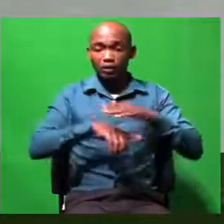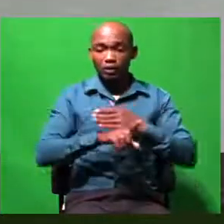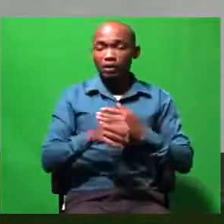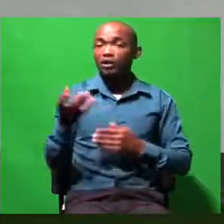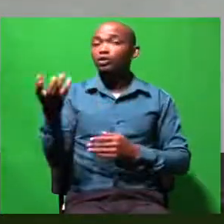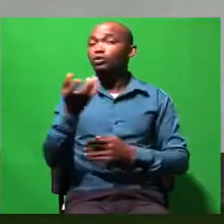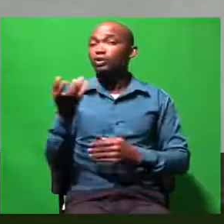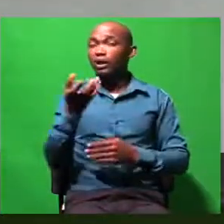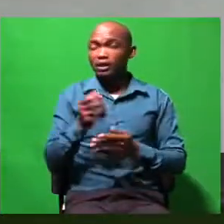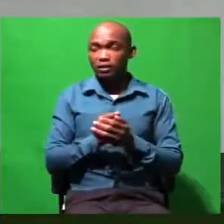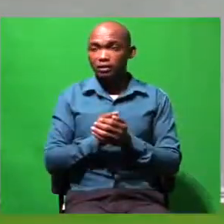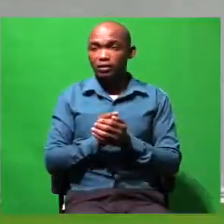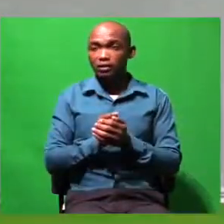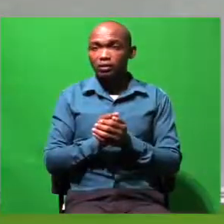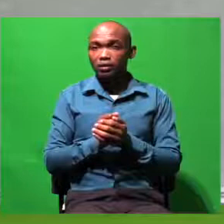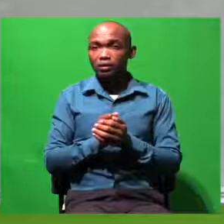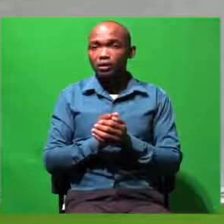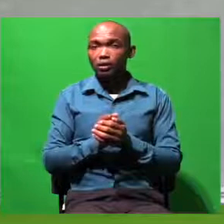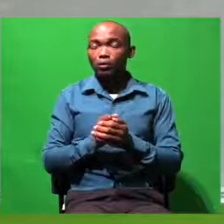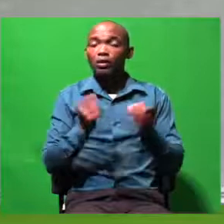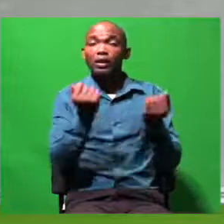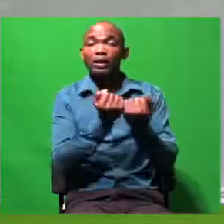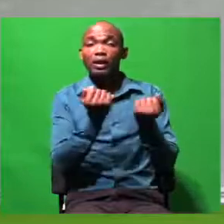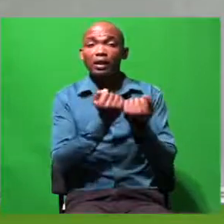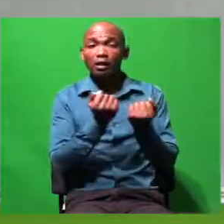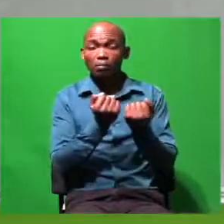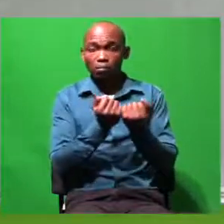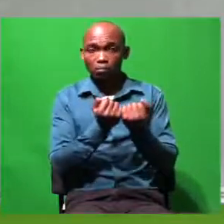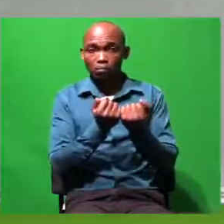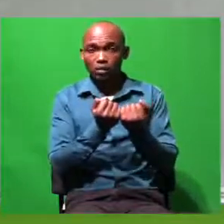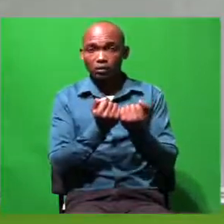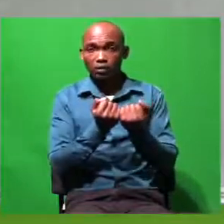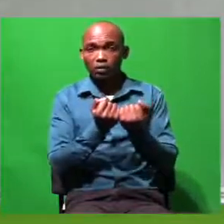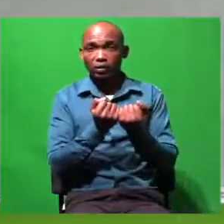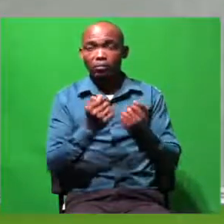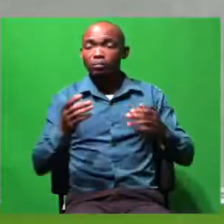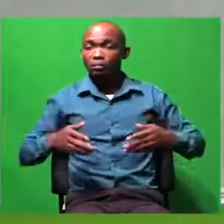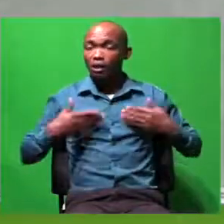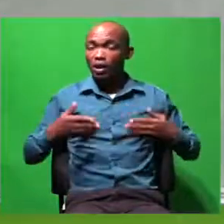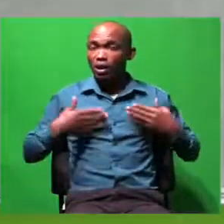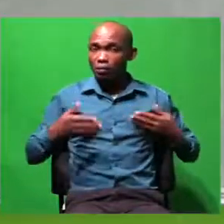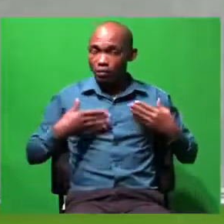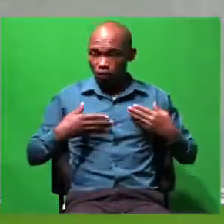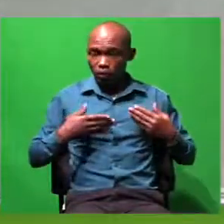people in the societies? What can we make? Therefore, we can make those groups be